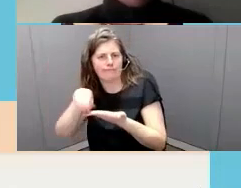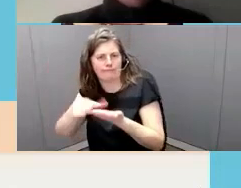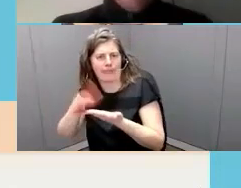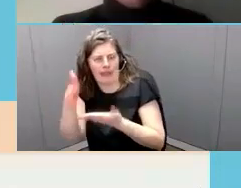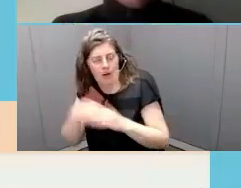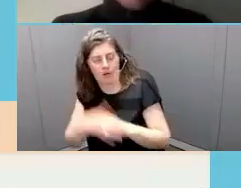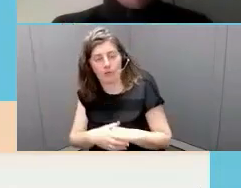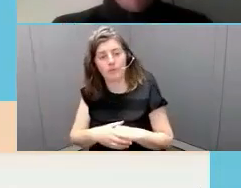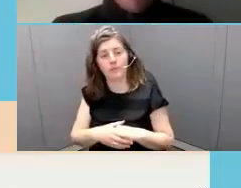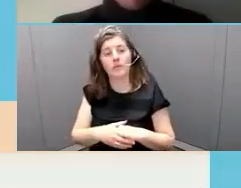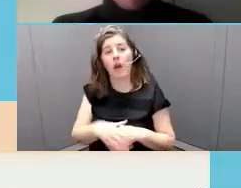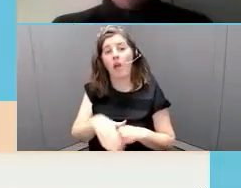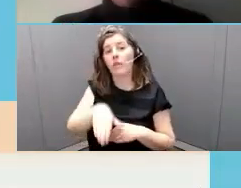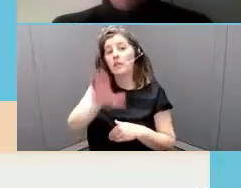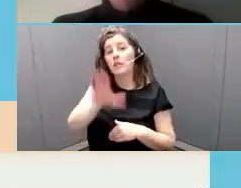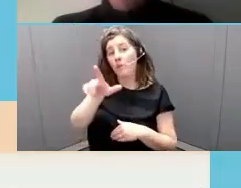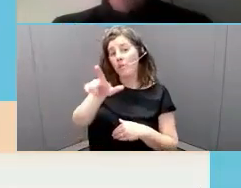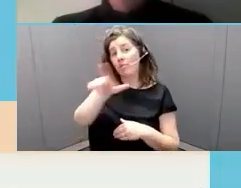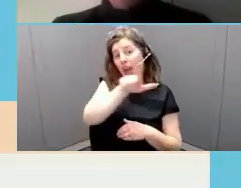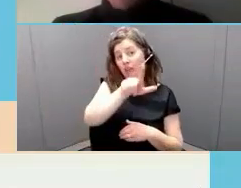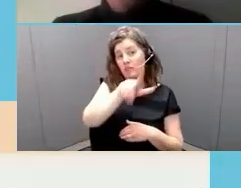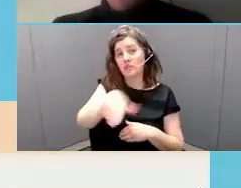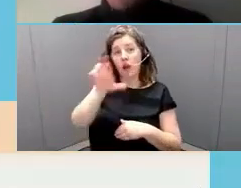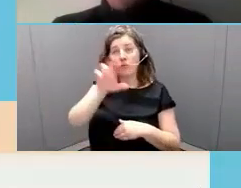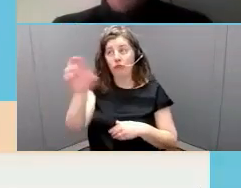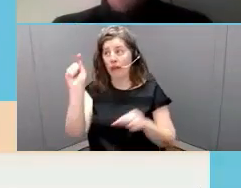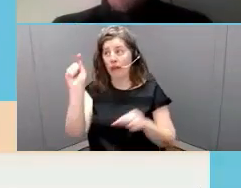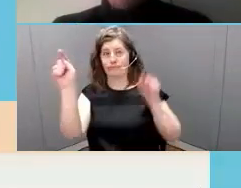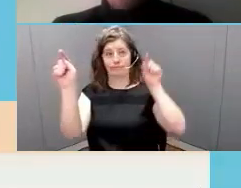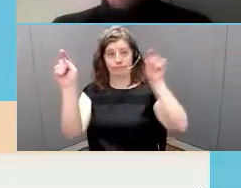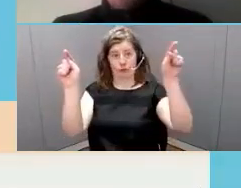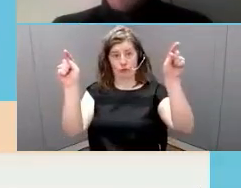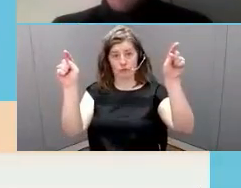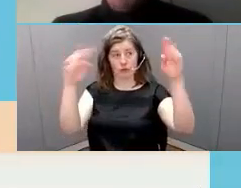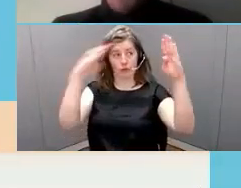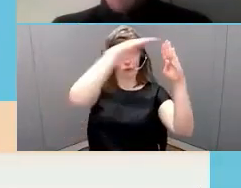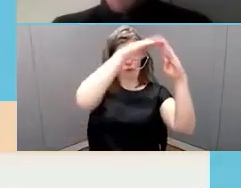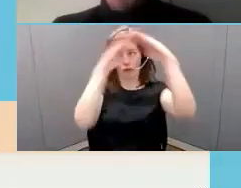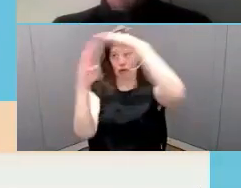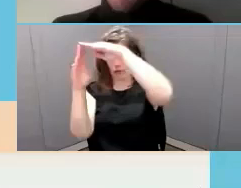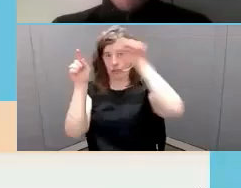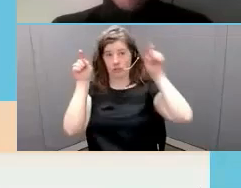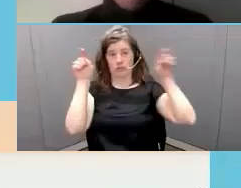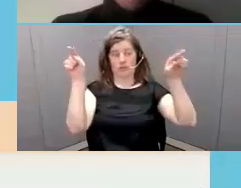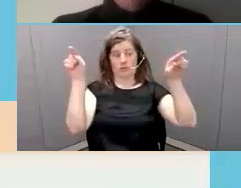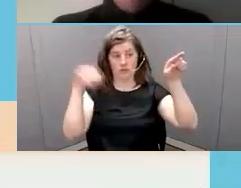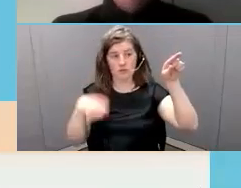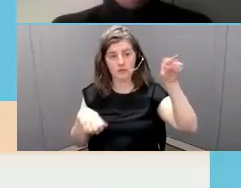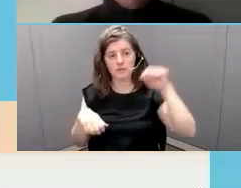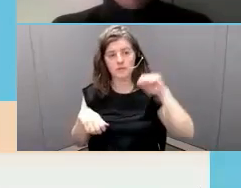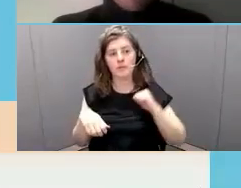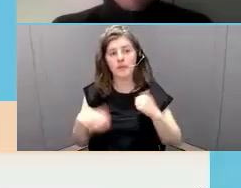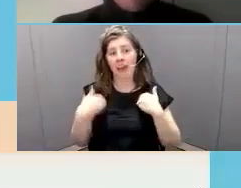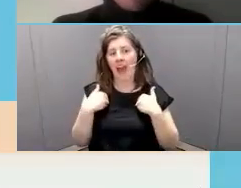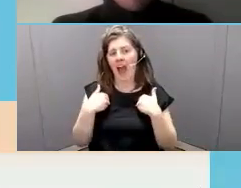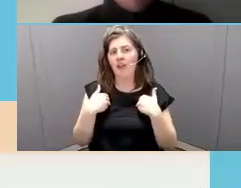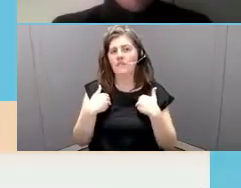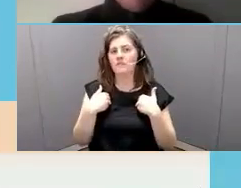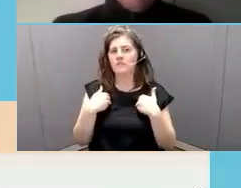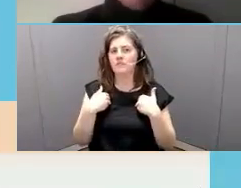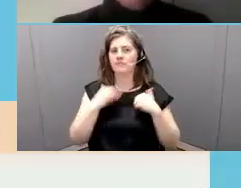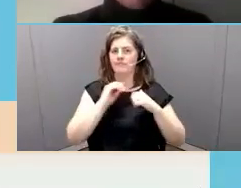Looking in the top left-hand and right-hand corners of the poster, we have